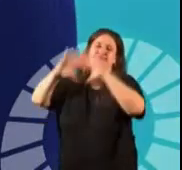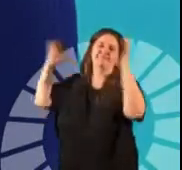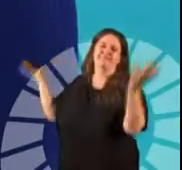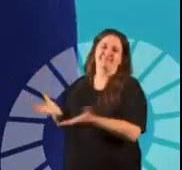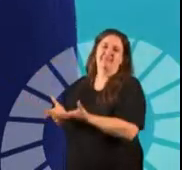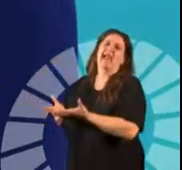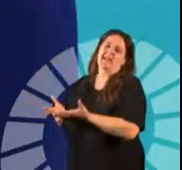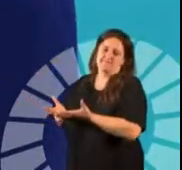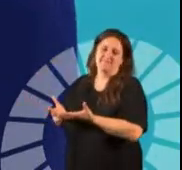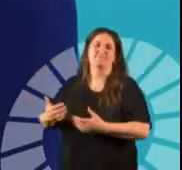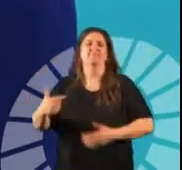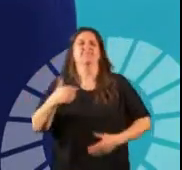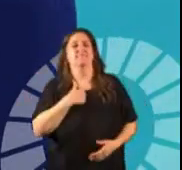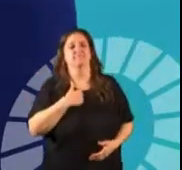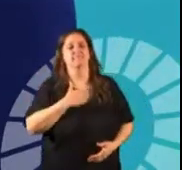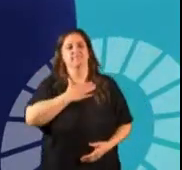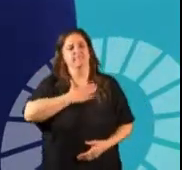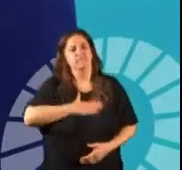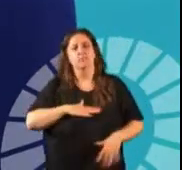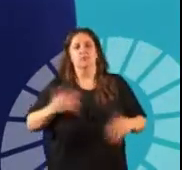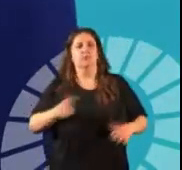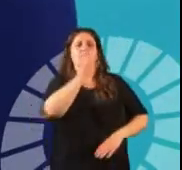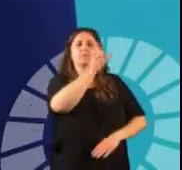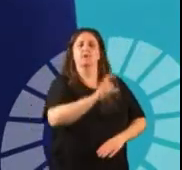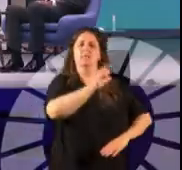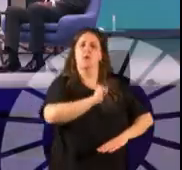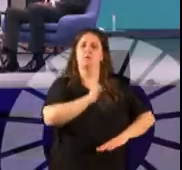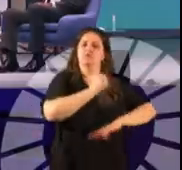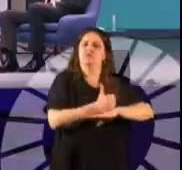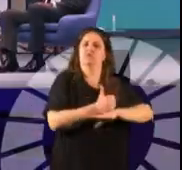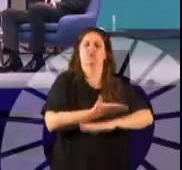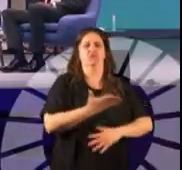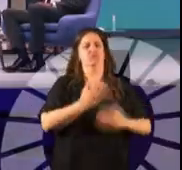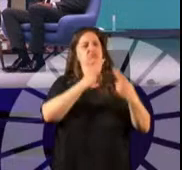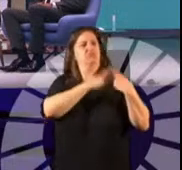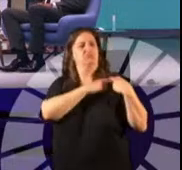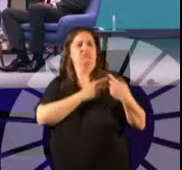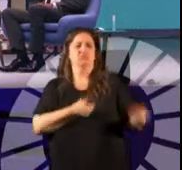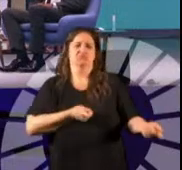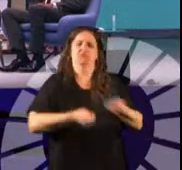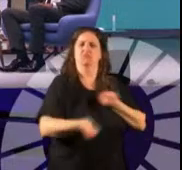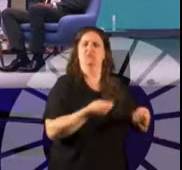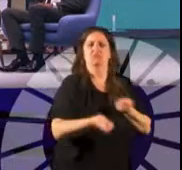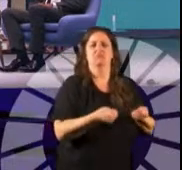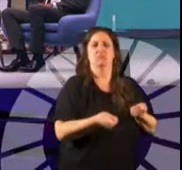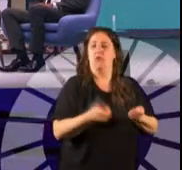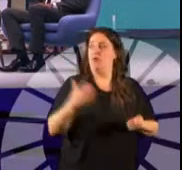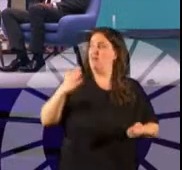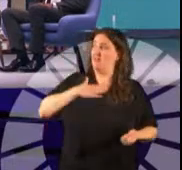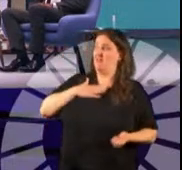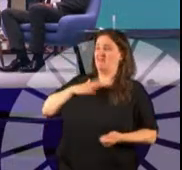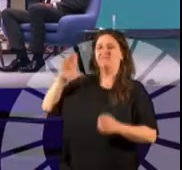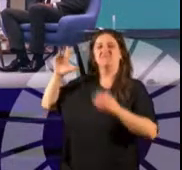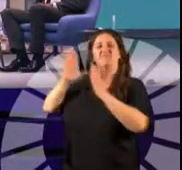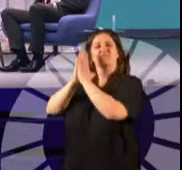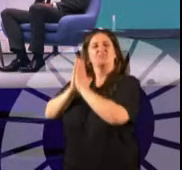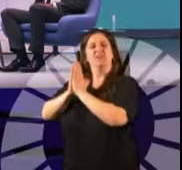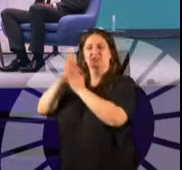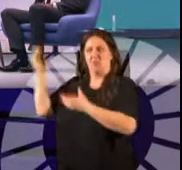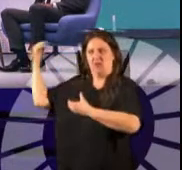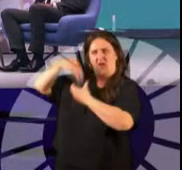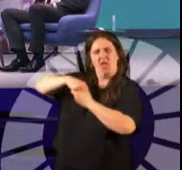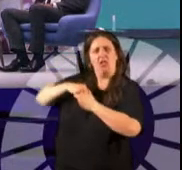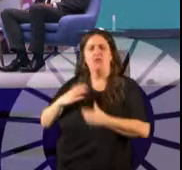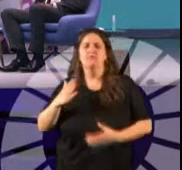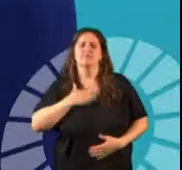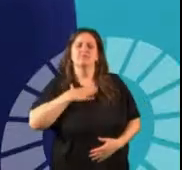regression championed by some political or economic leaders and religious leaders throughout the world. We need, if I